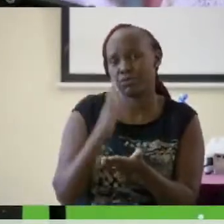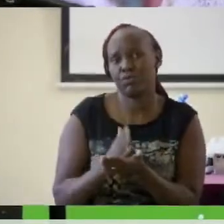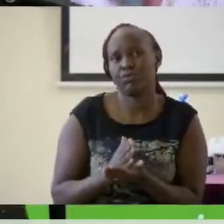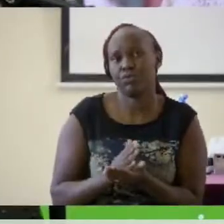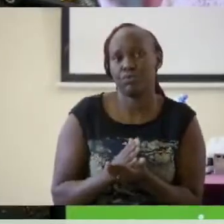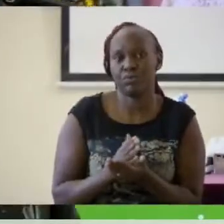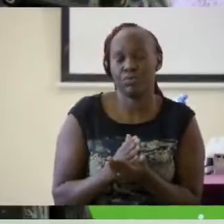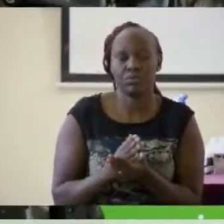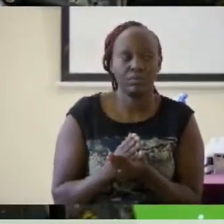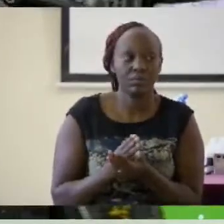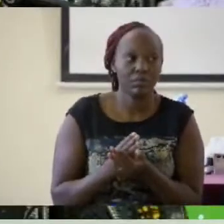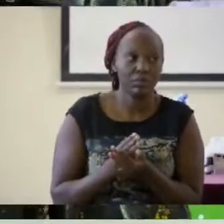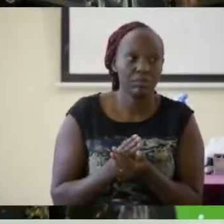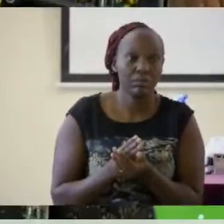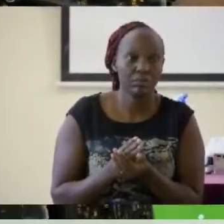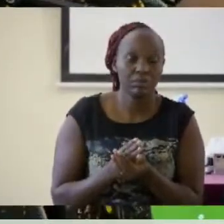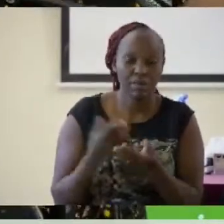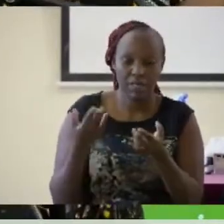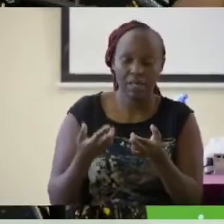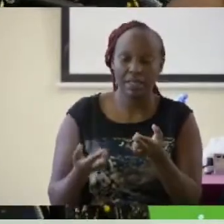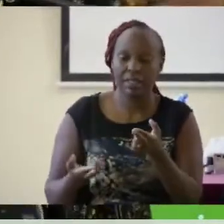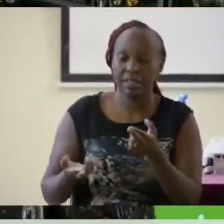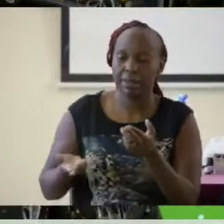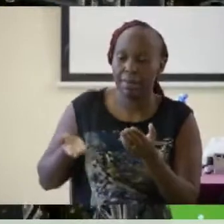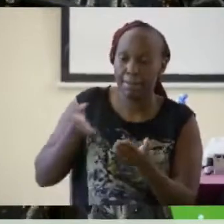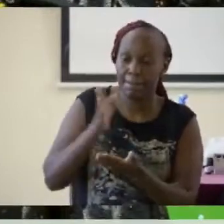true. And they reinstated them.